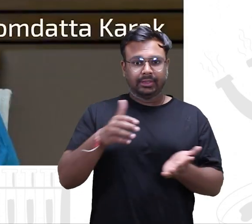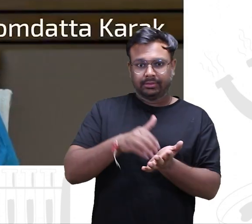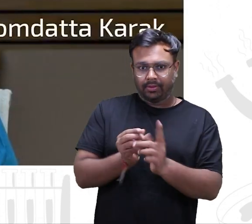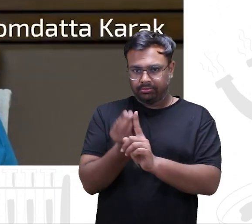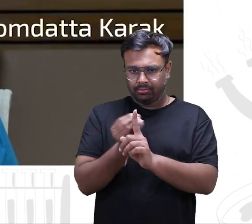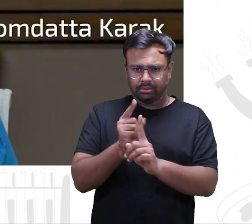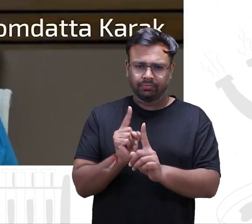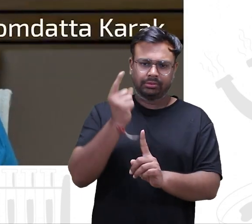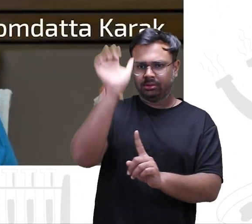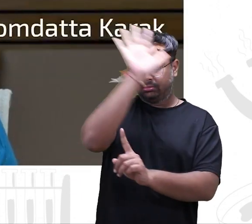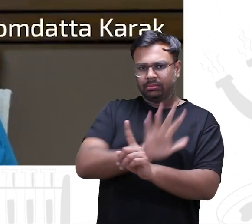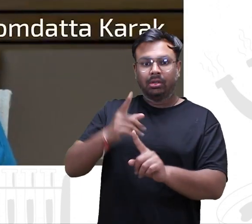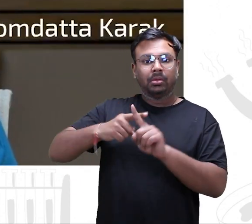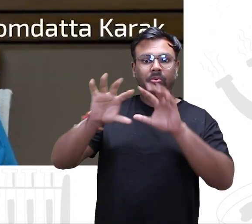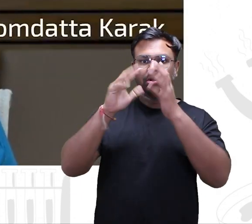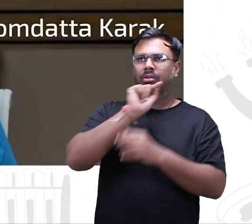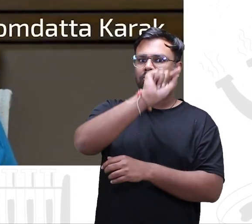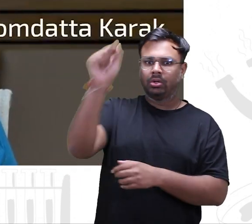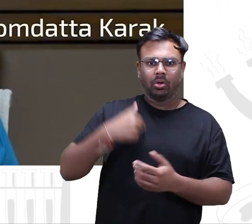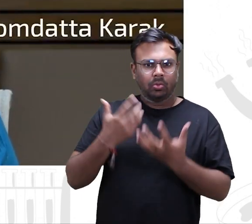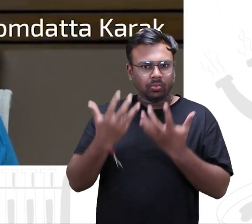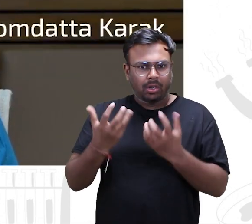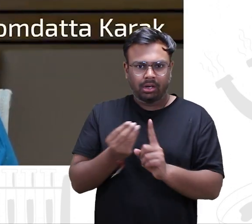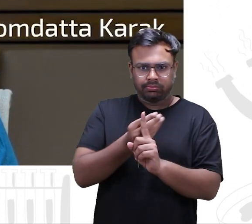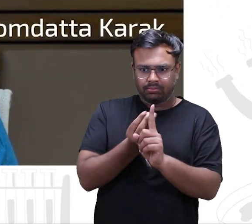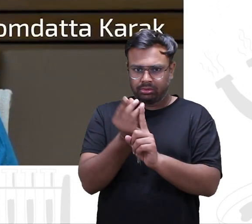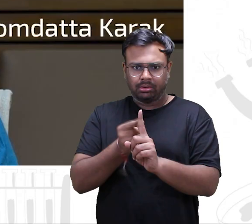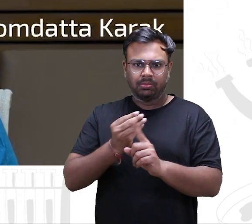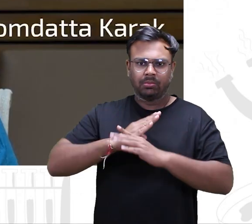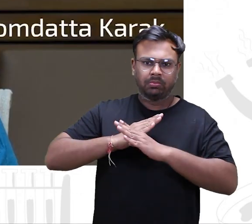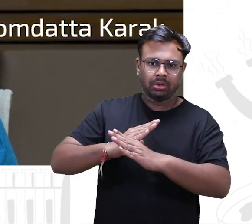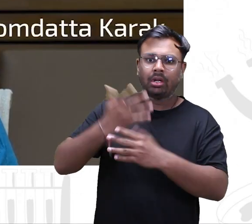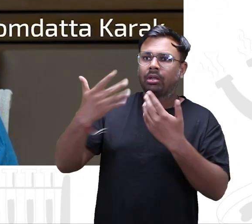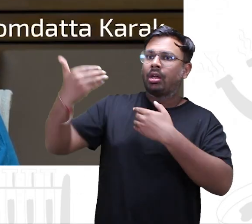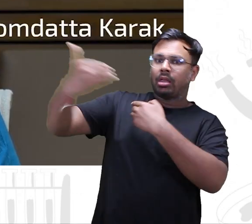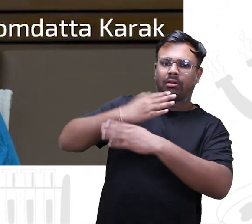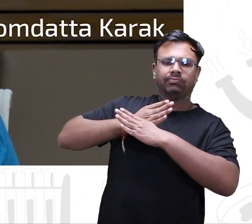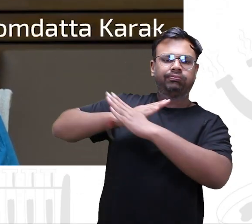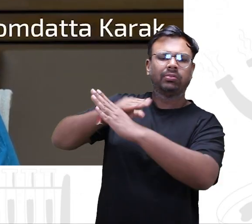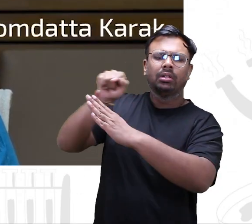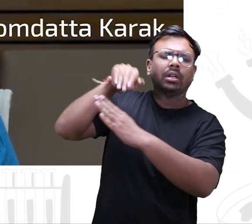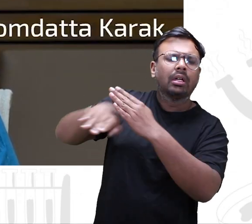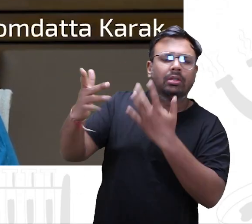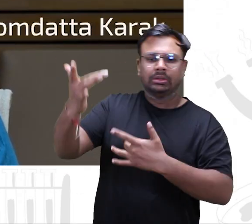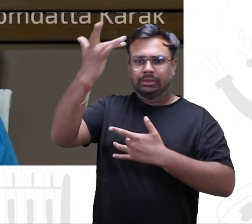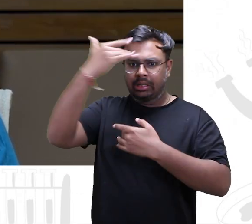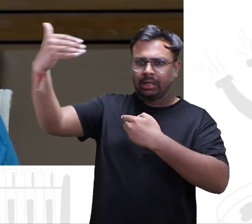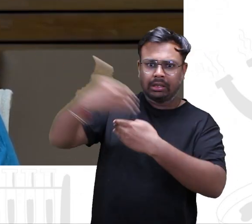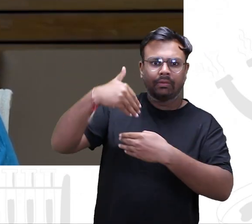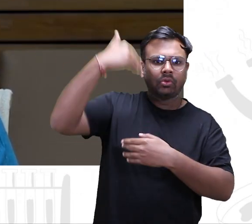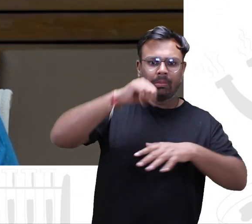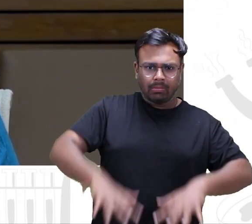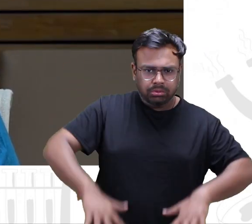Crop improvement is a priority for India and many other countries. We all want crops that yield better, that can resist diseases better, or